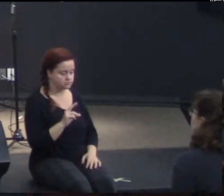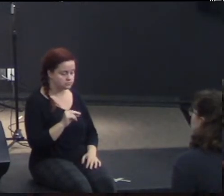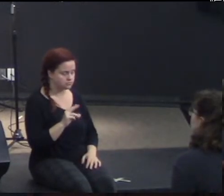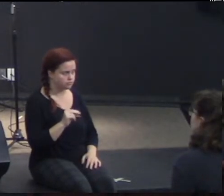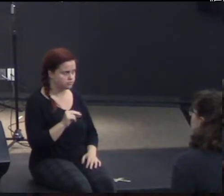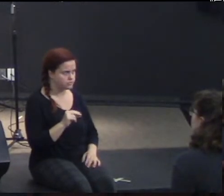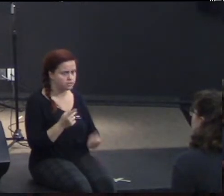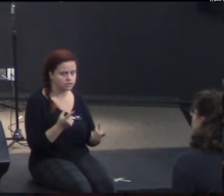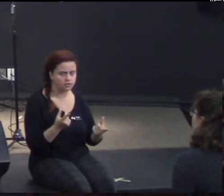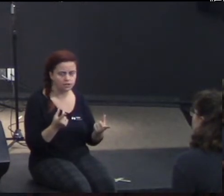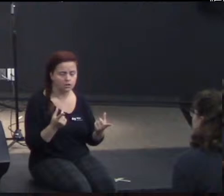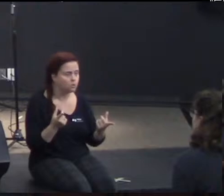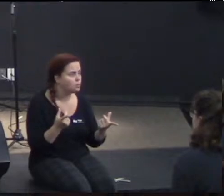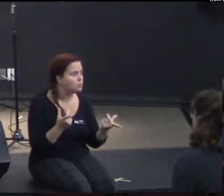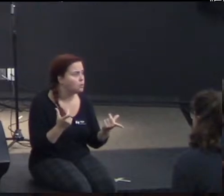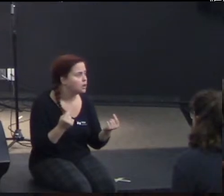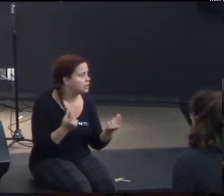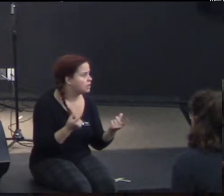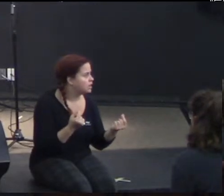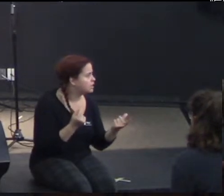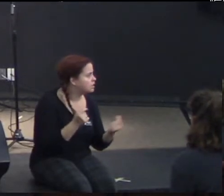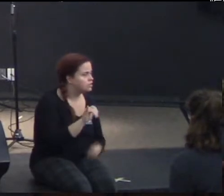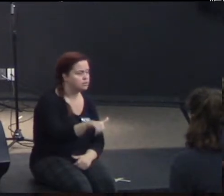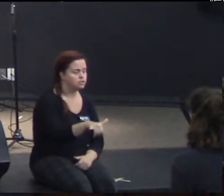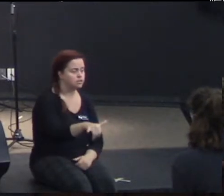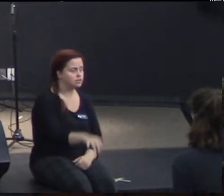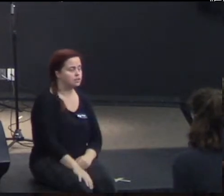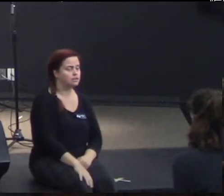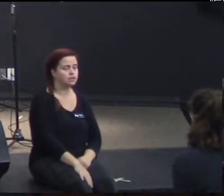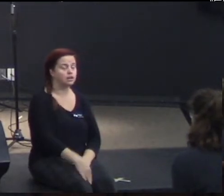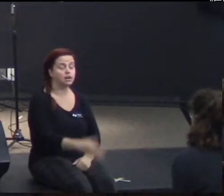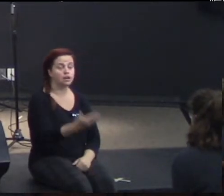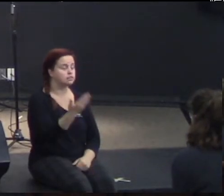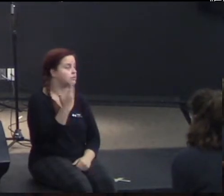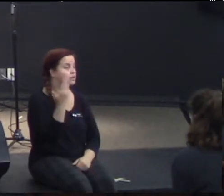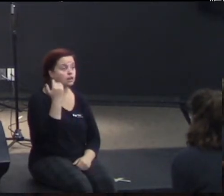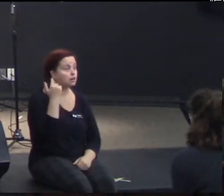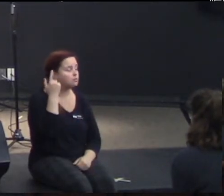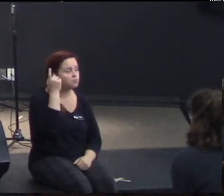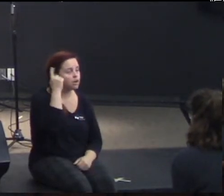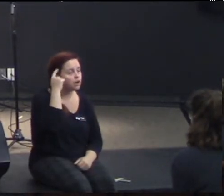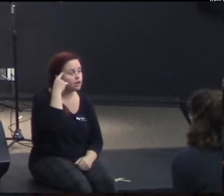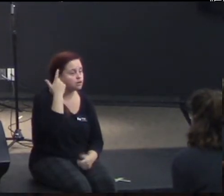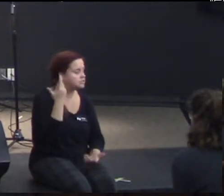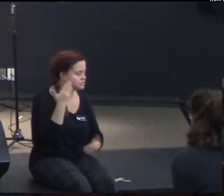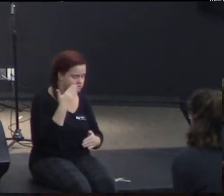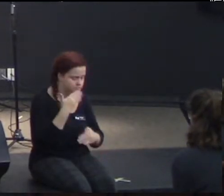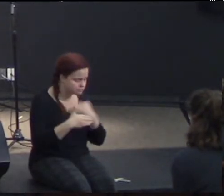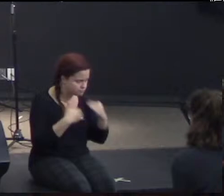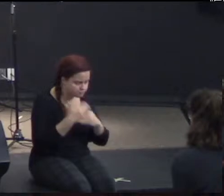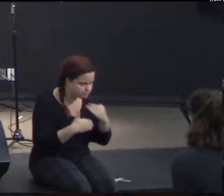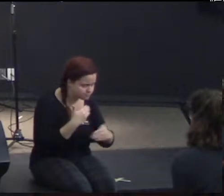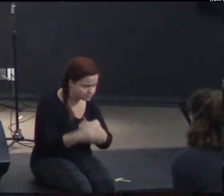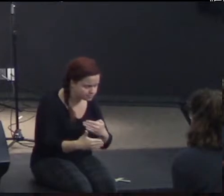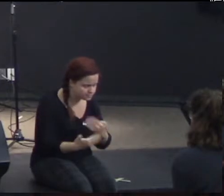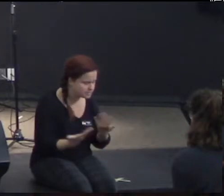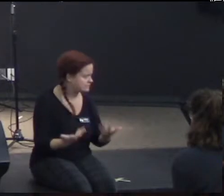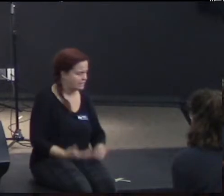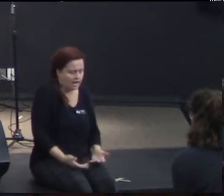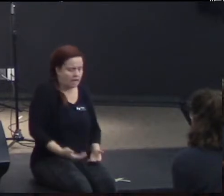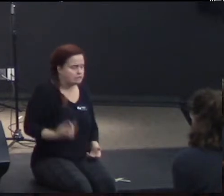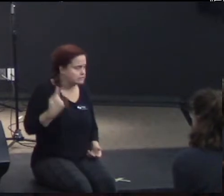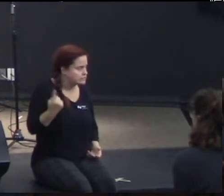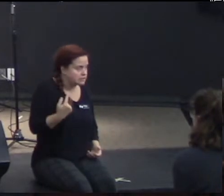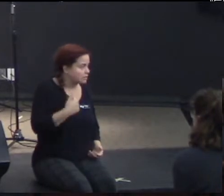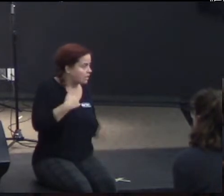What do I do with that?" You know, and in my mind, you start to process. You're trying to figure out, is it something I'm wearing?